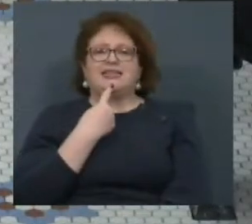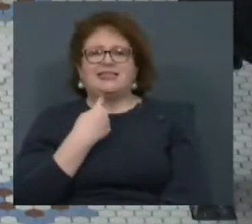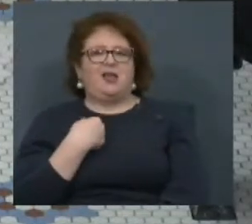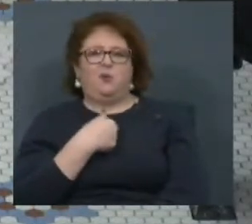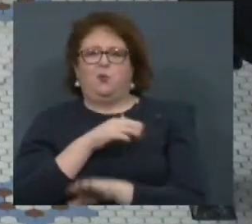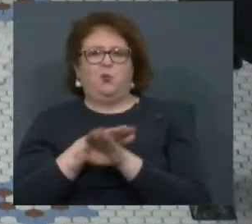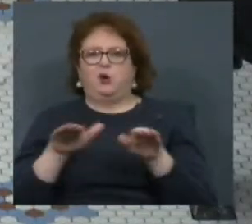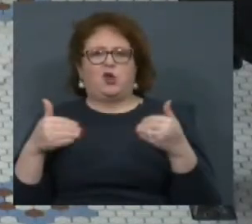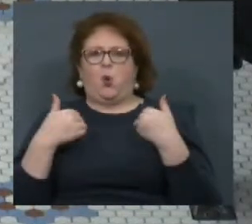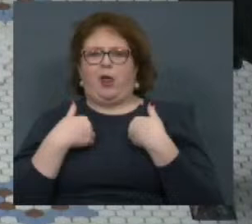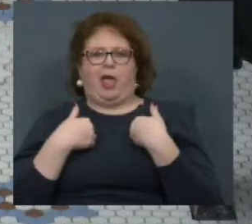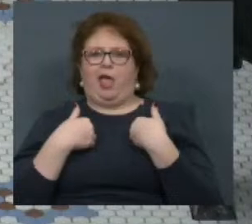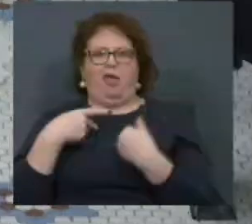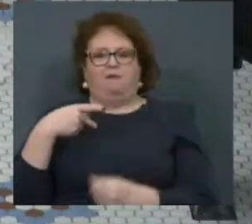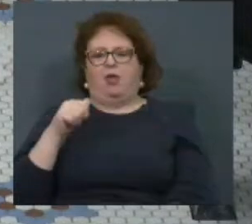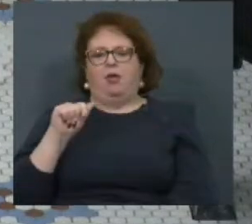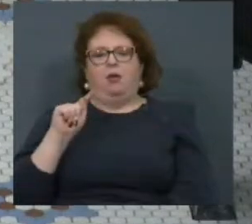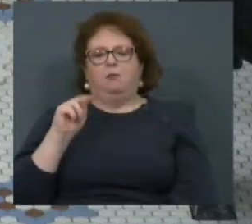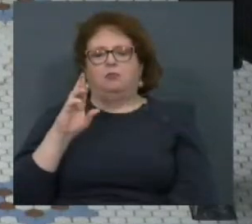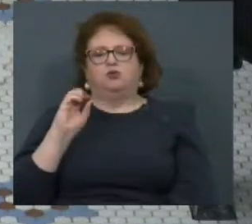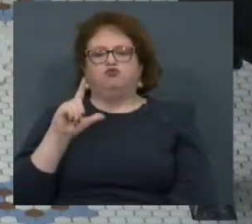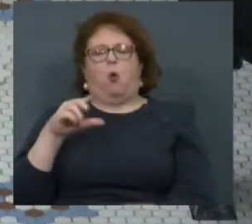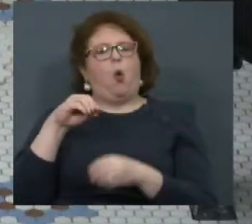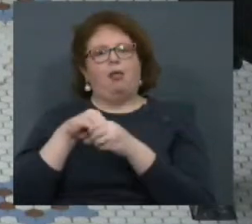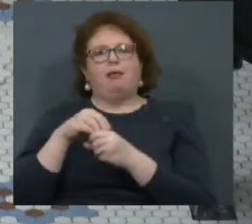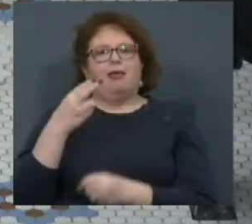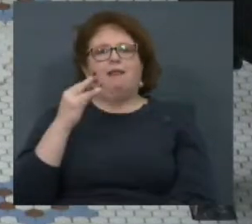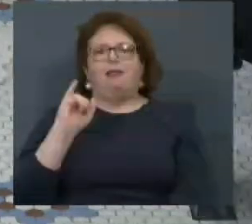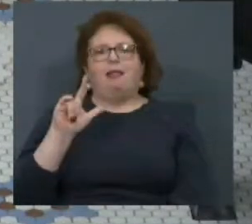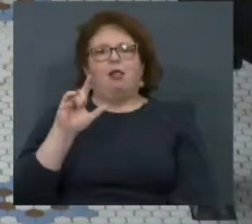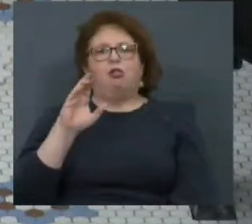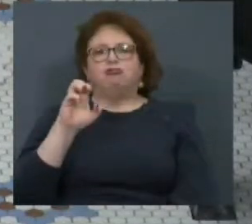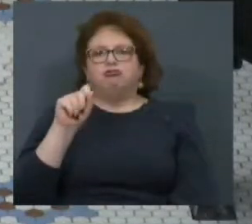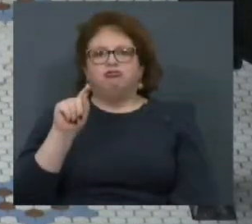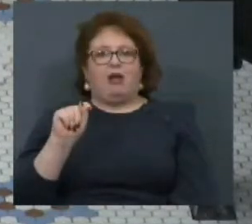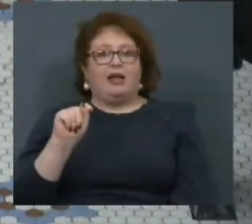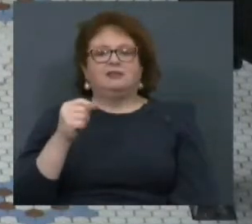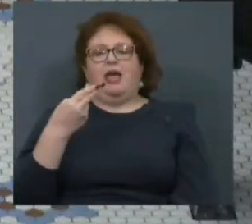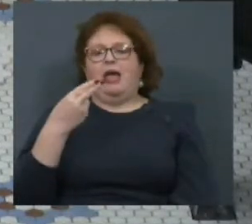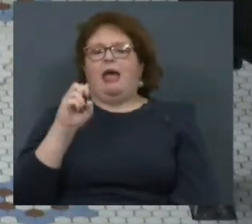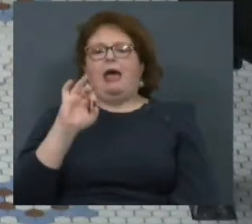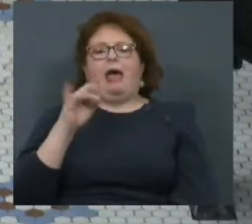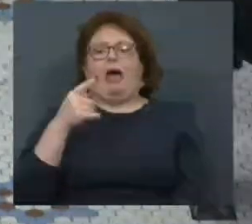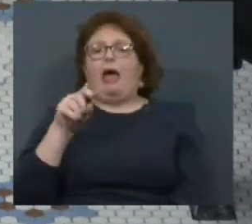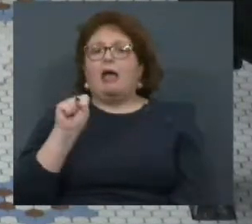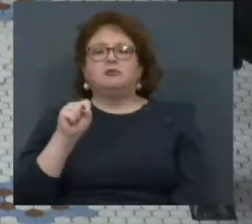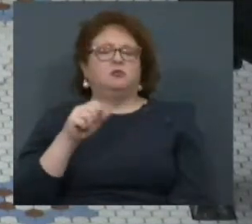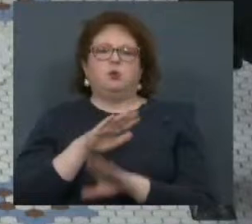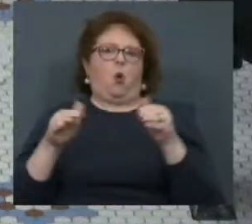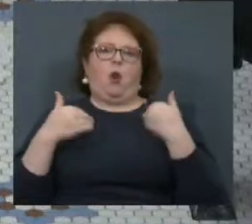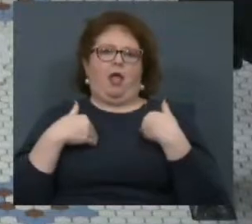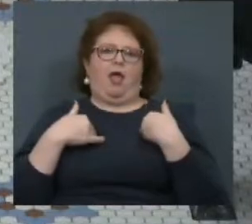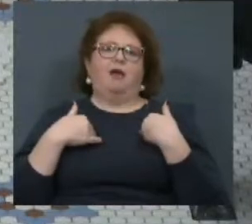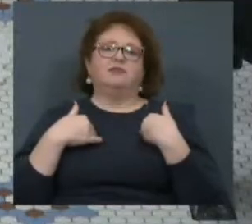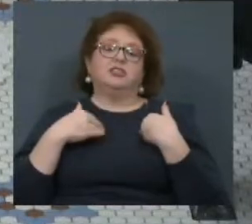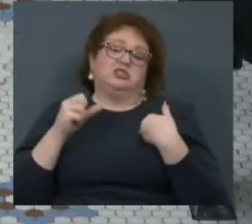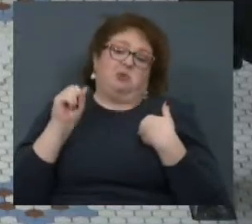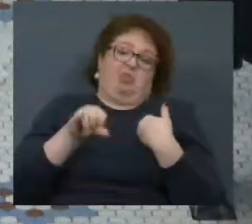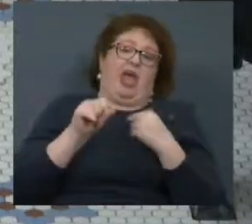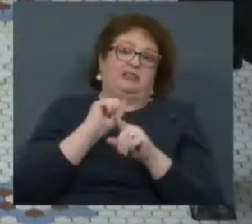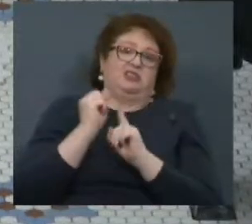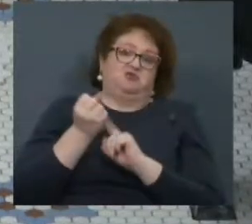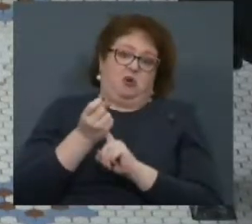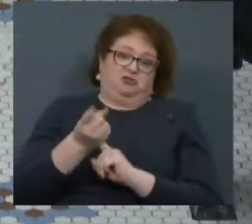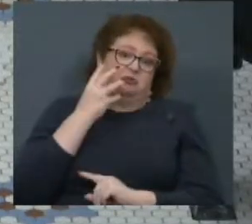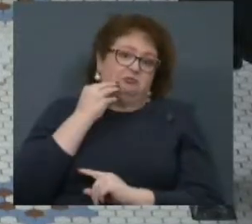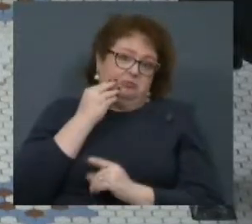patrol in Hillcrest, in the Heights. So this has been happening a lot. And we don't have